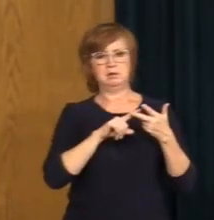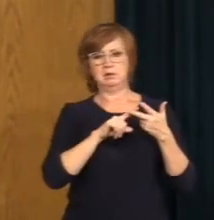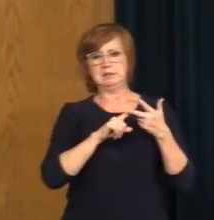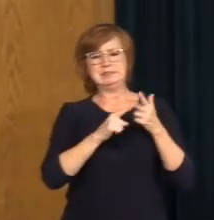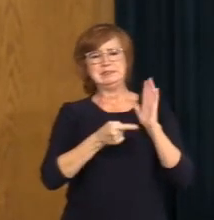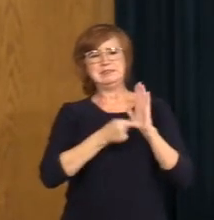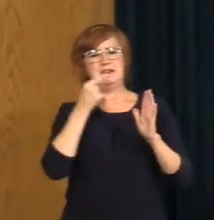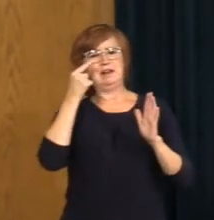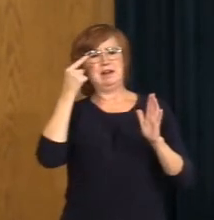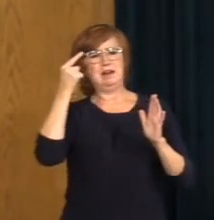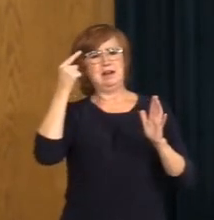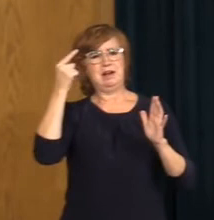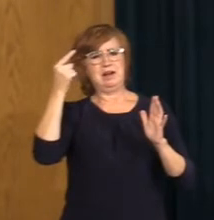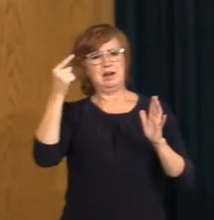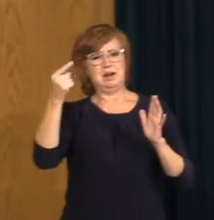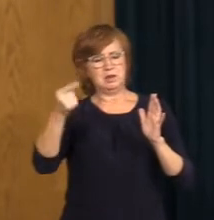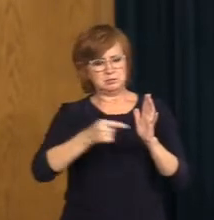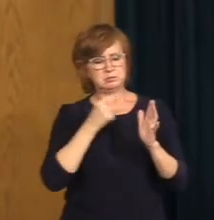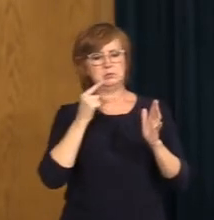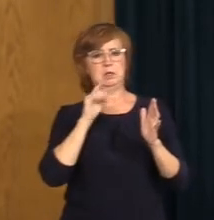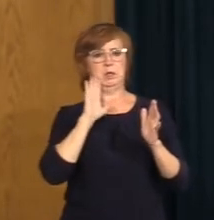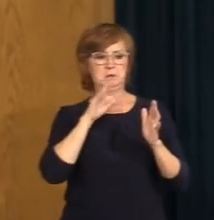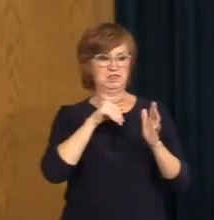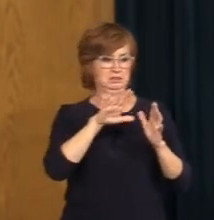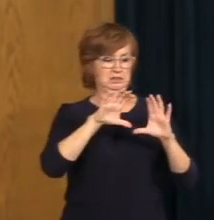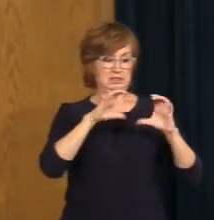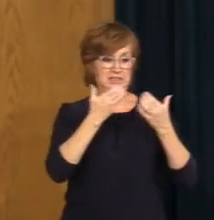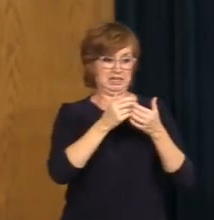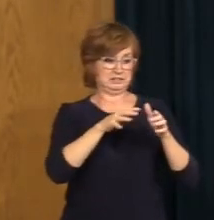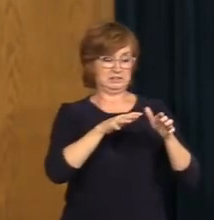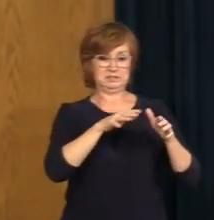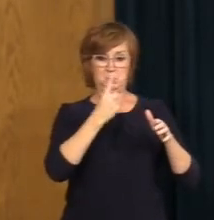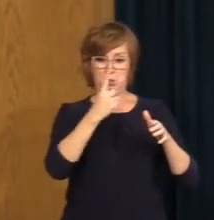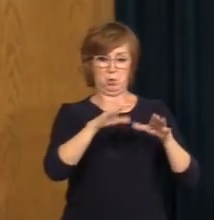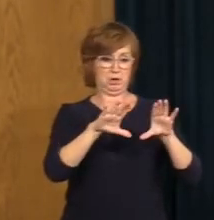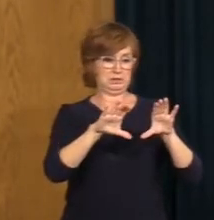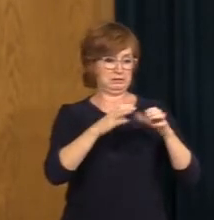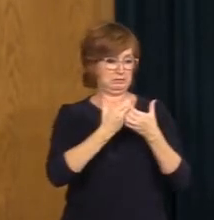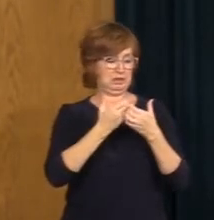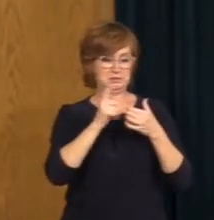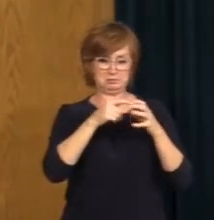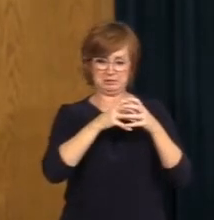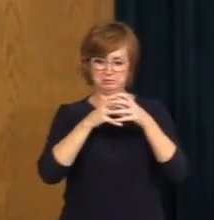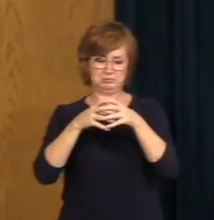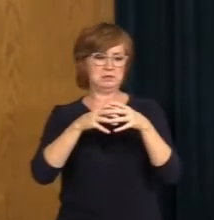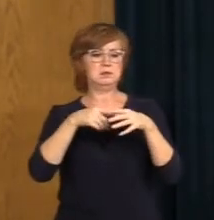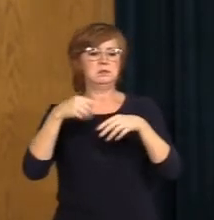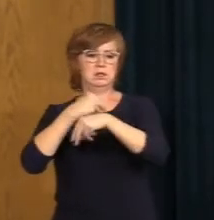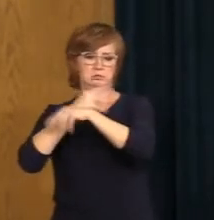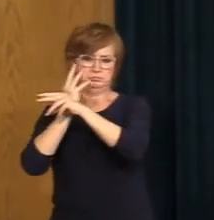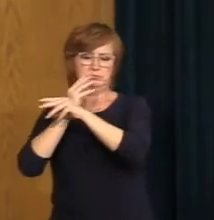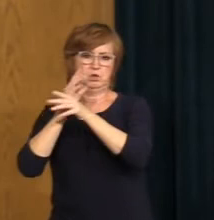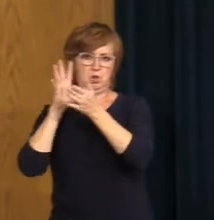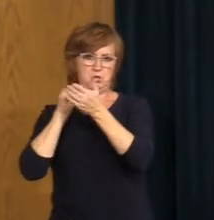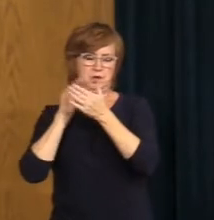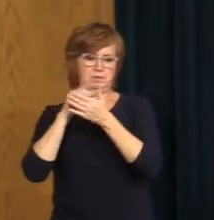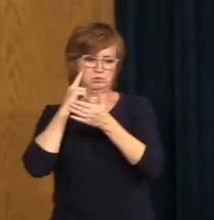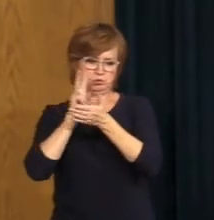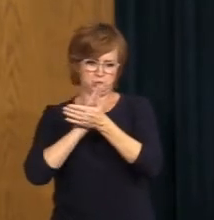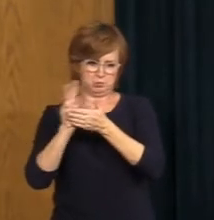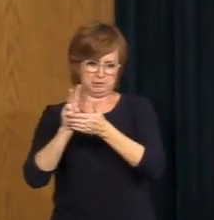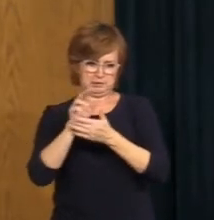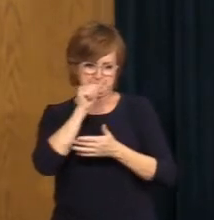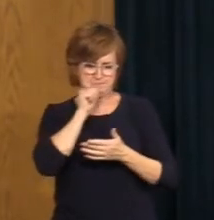goes online, and really there may be situations where the whole school goes online for a period of 2 weeks. And this will continue to happen, and